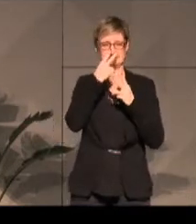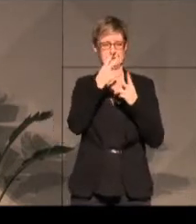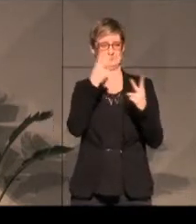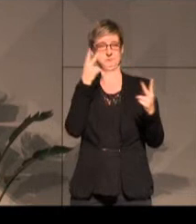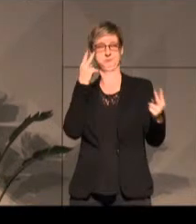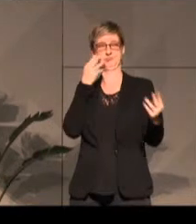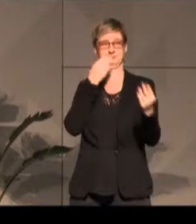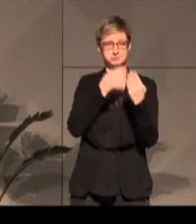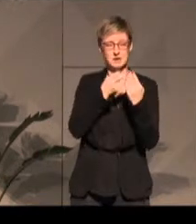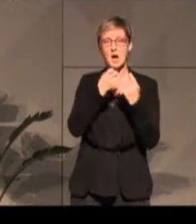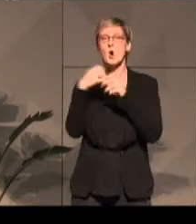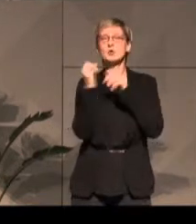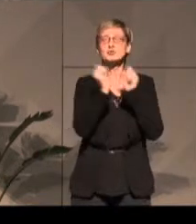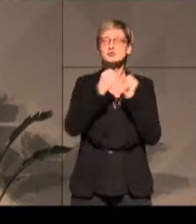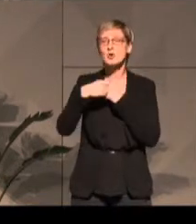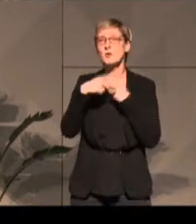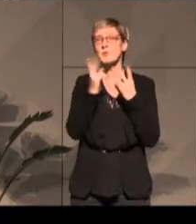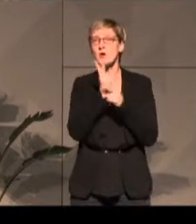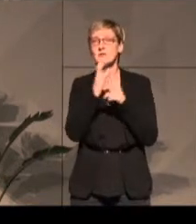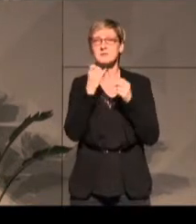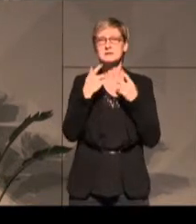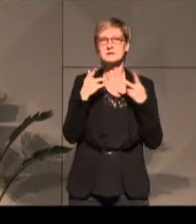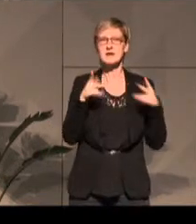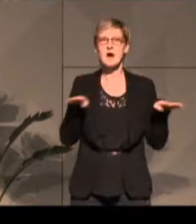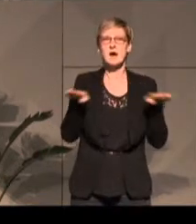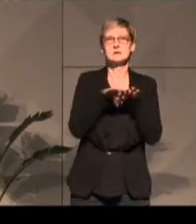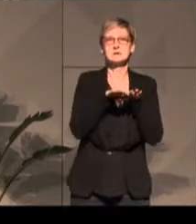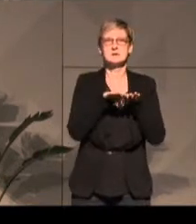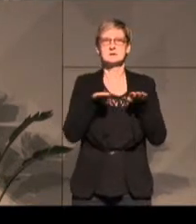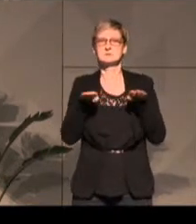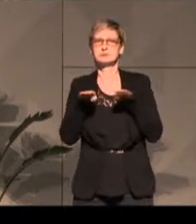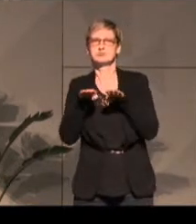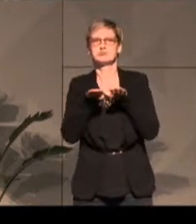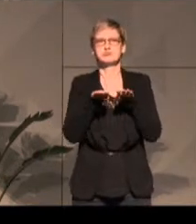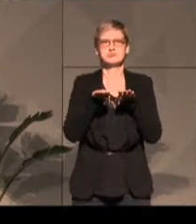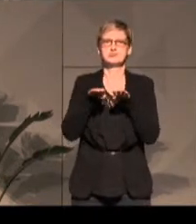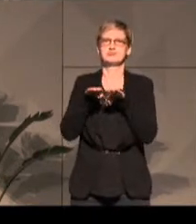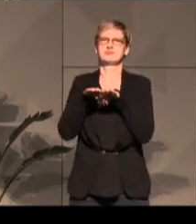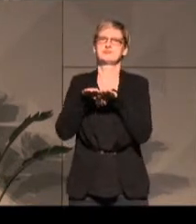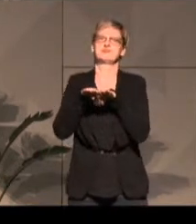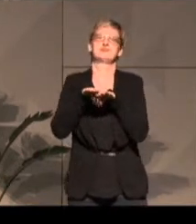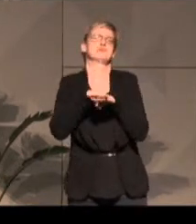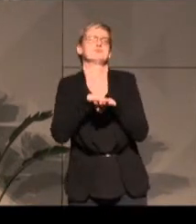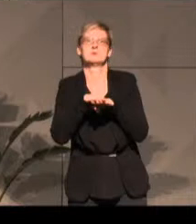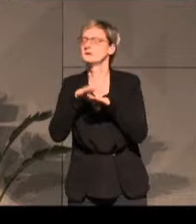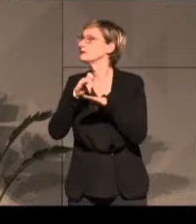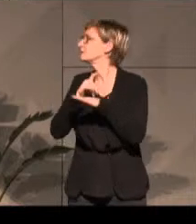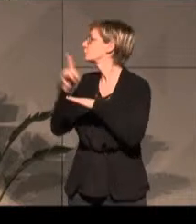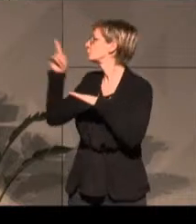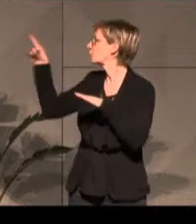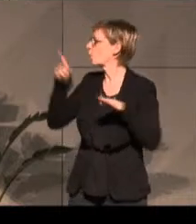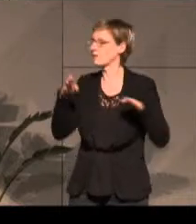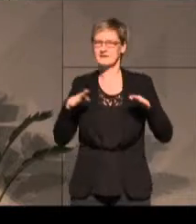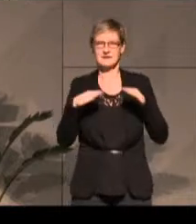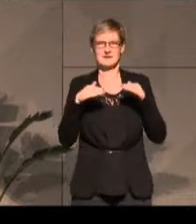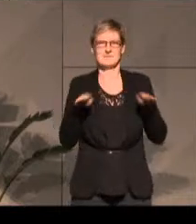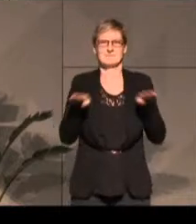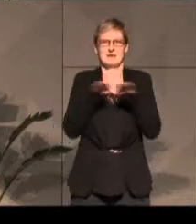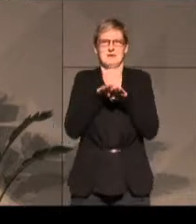that can get a lot thicker also. And sometimes the ice starts moving and sort